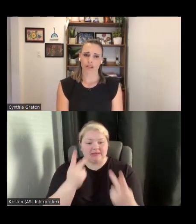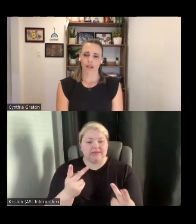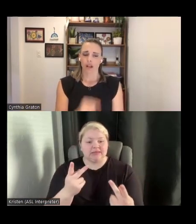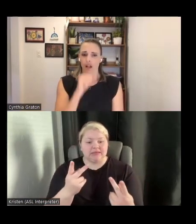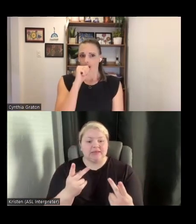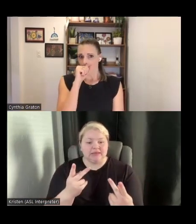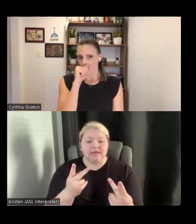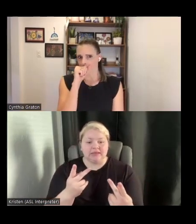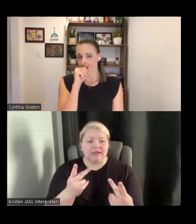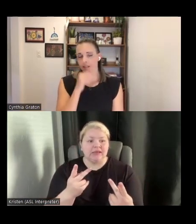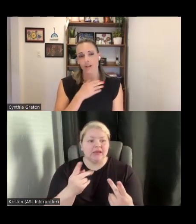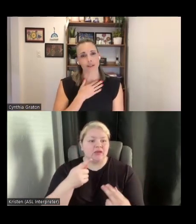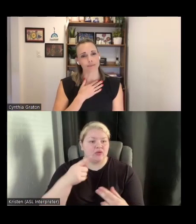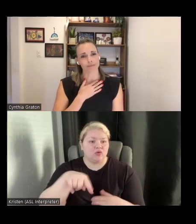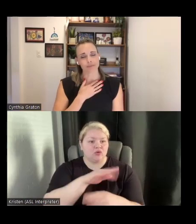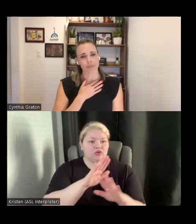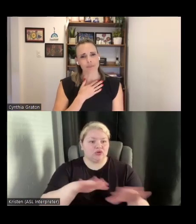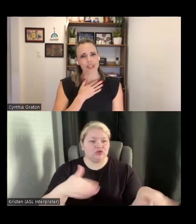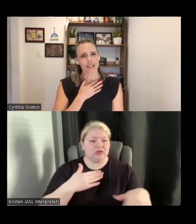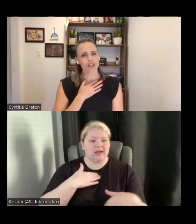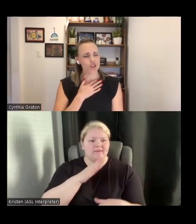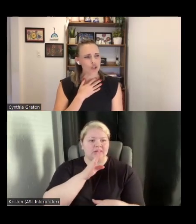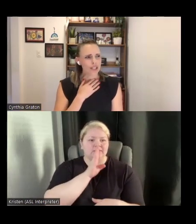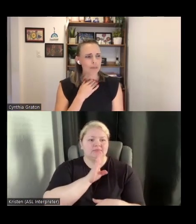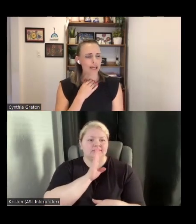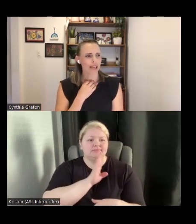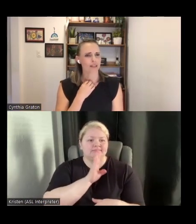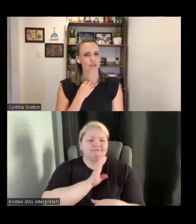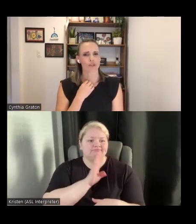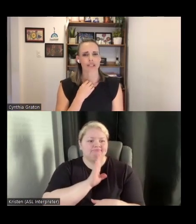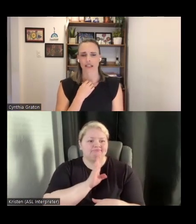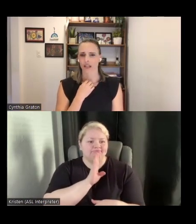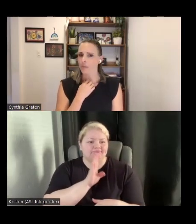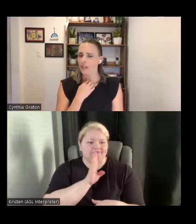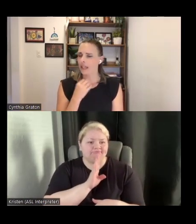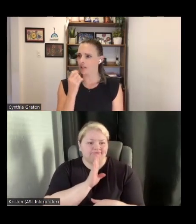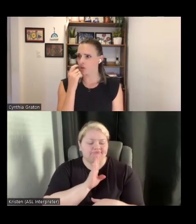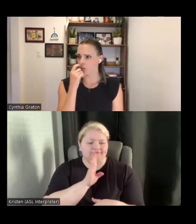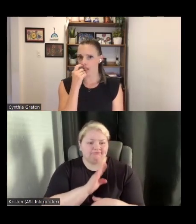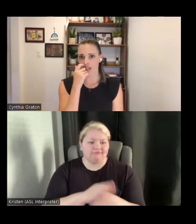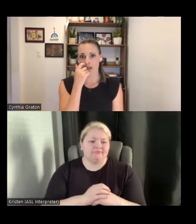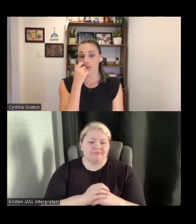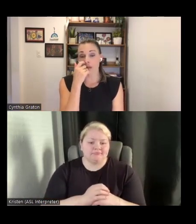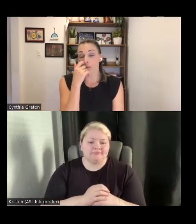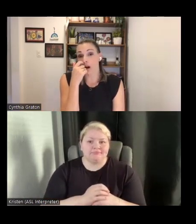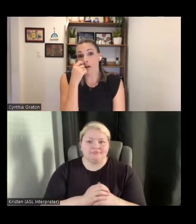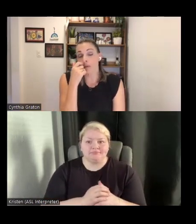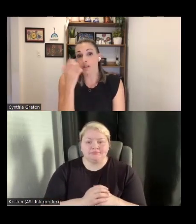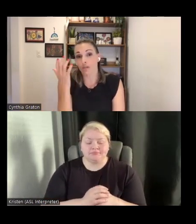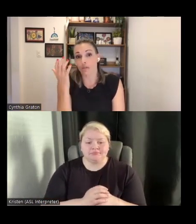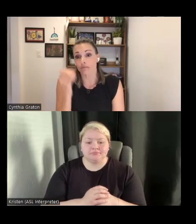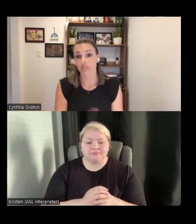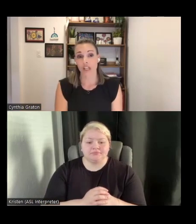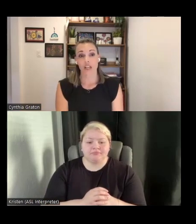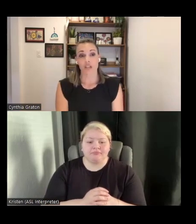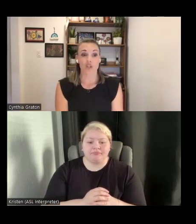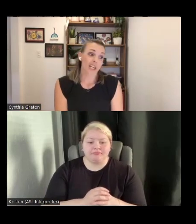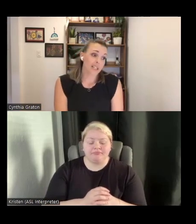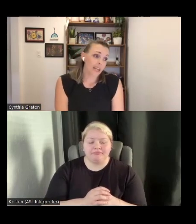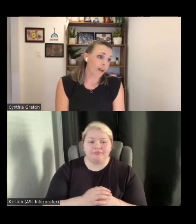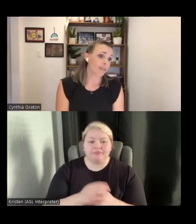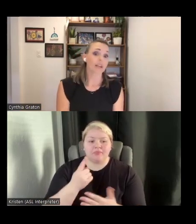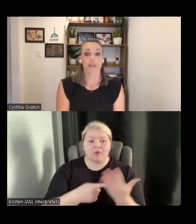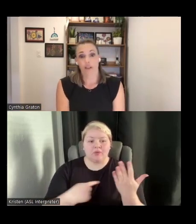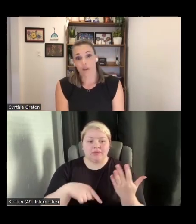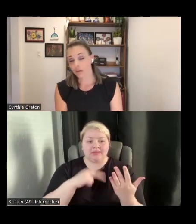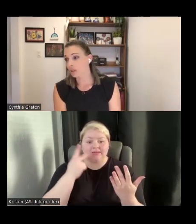response. Sorry. Concerning behaviors that communicates to us something we already knew. Jake